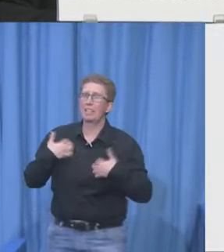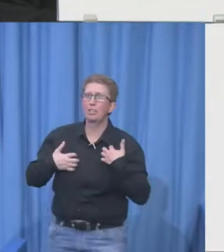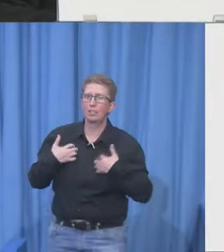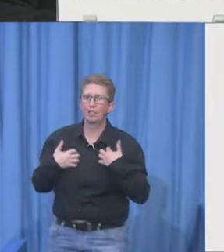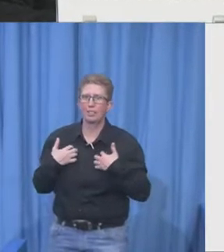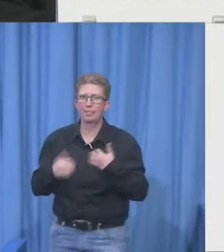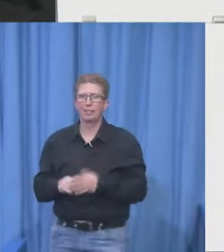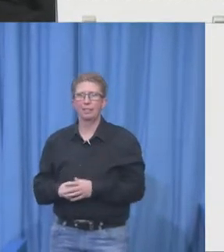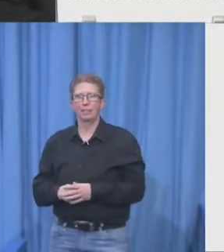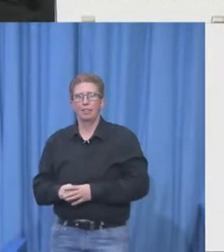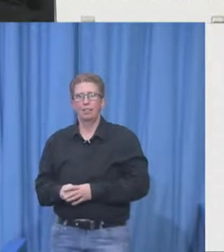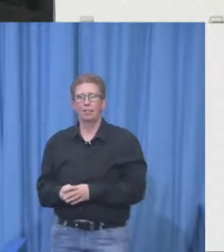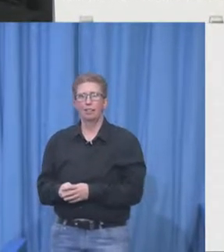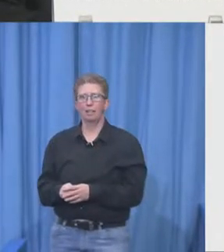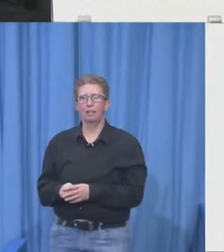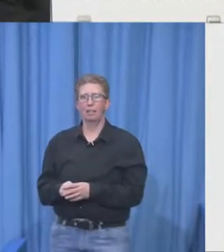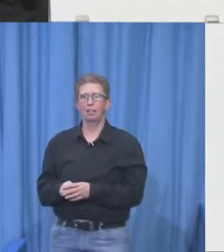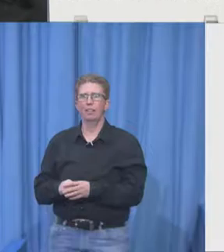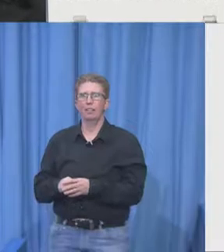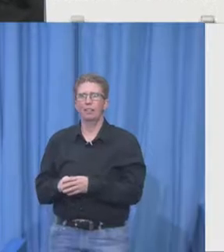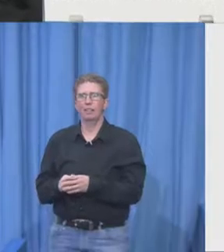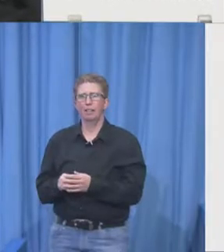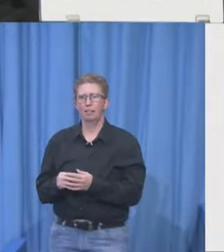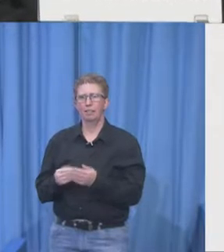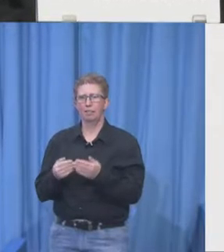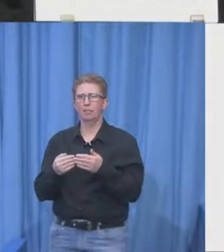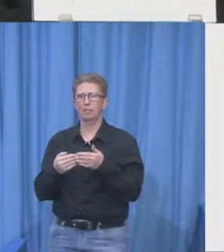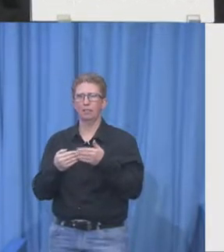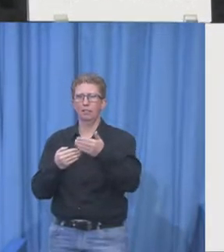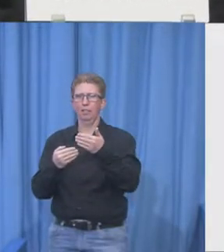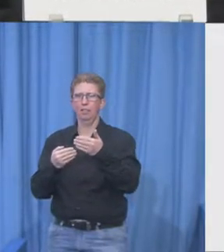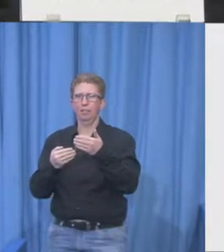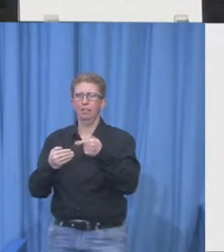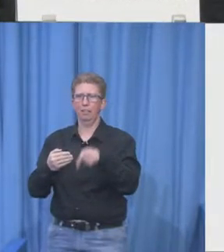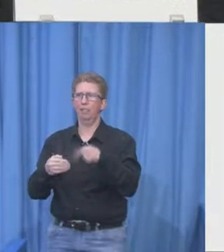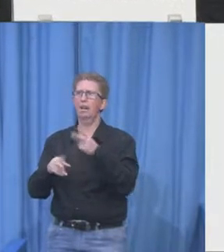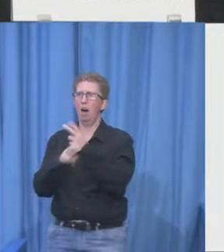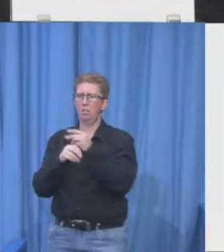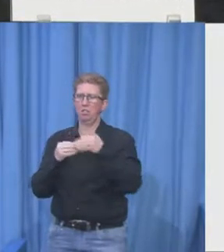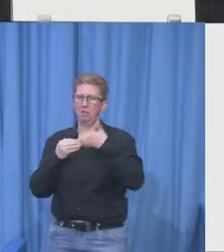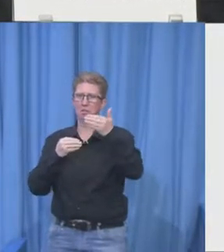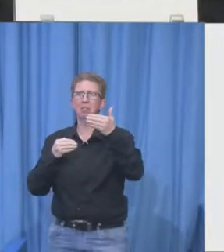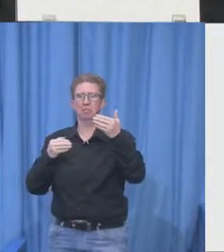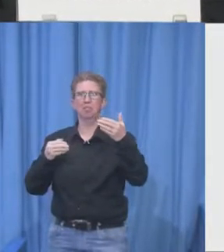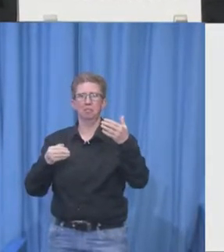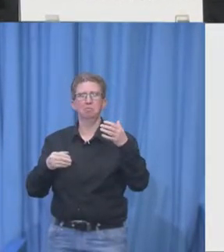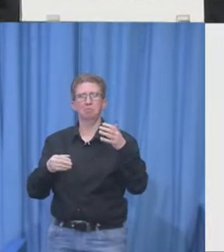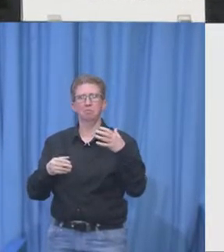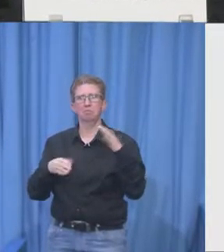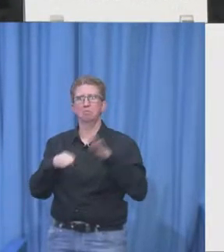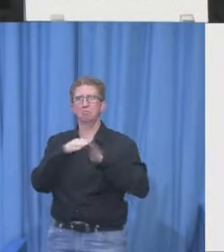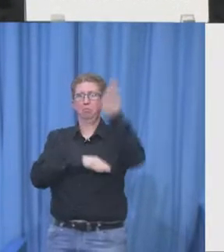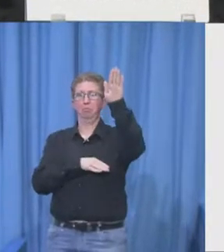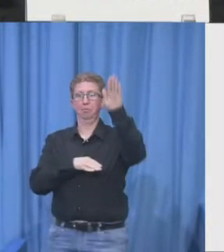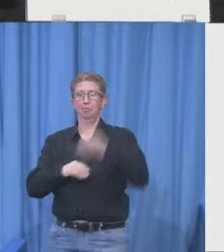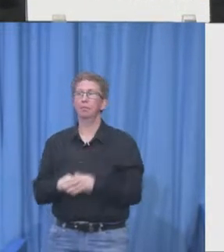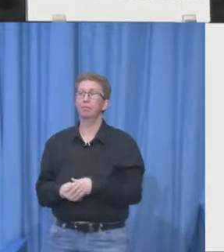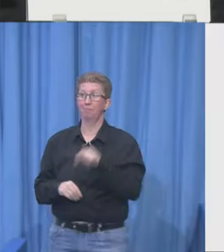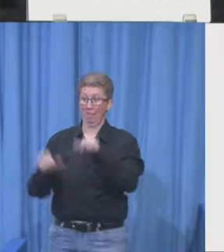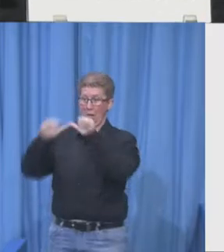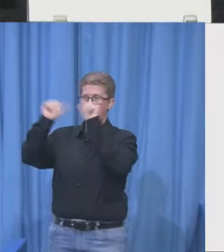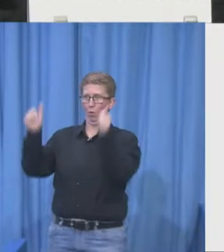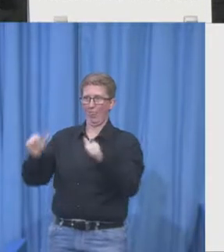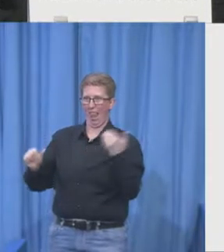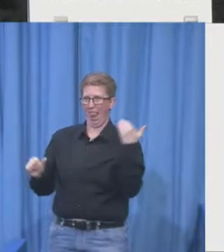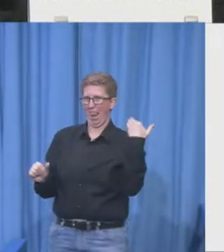of success, because we believe that the model we can deliver to the labor